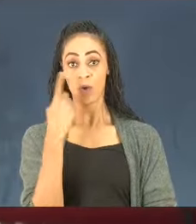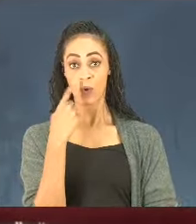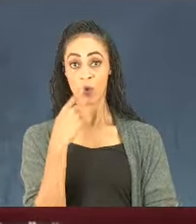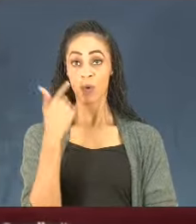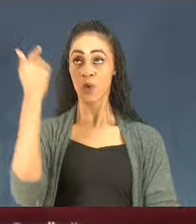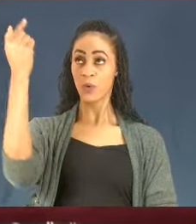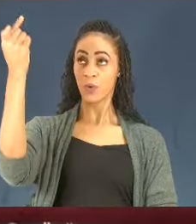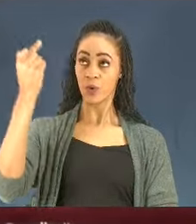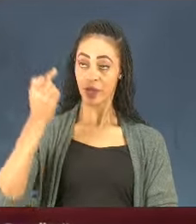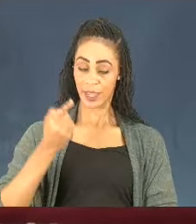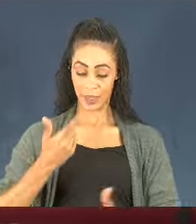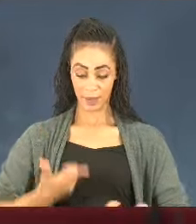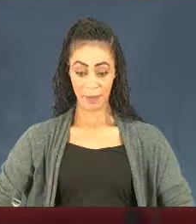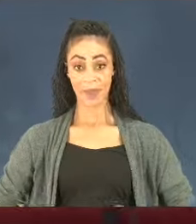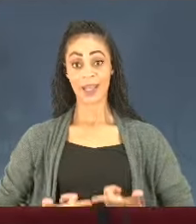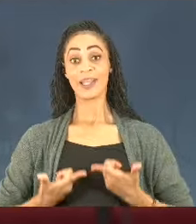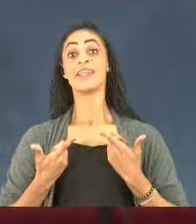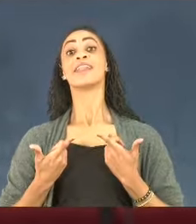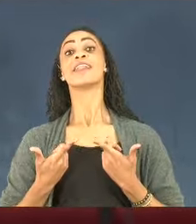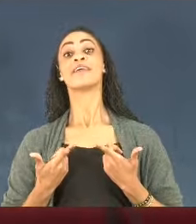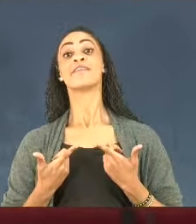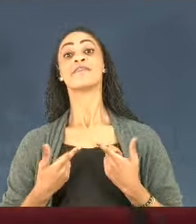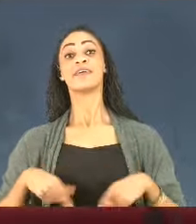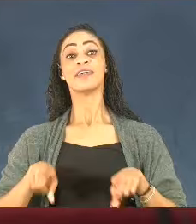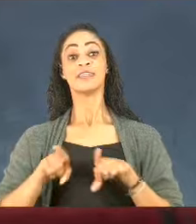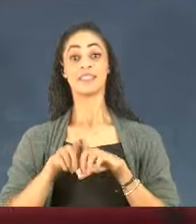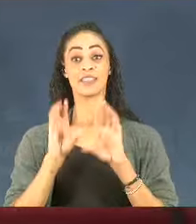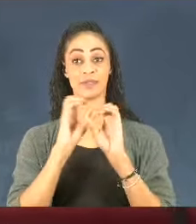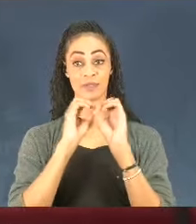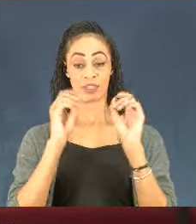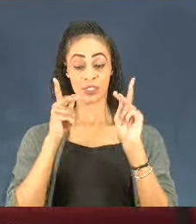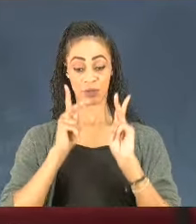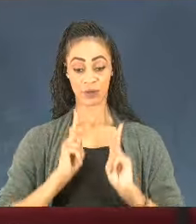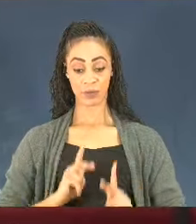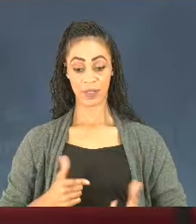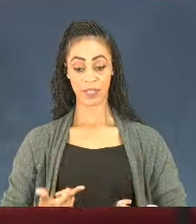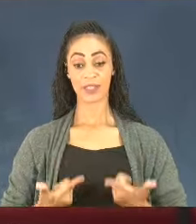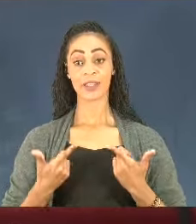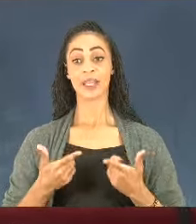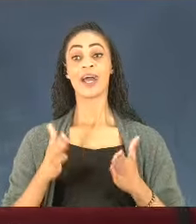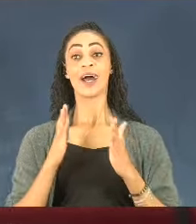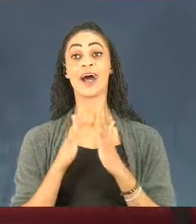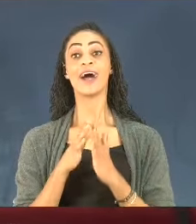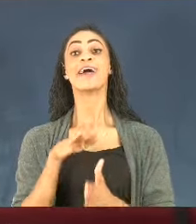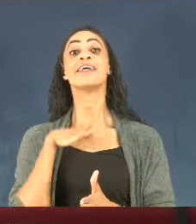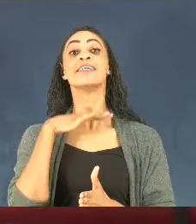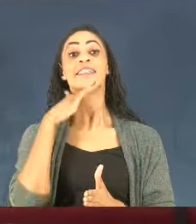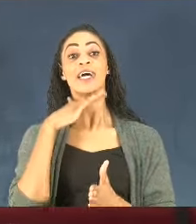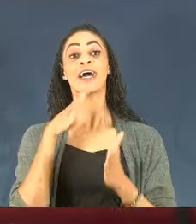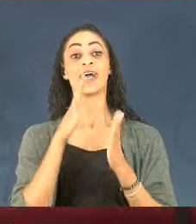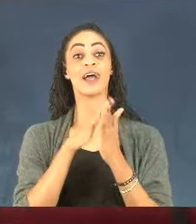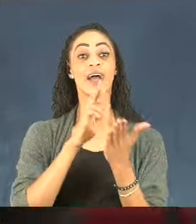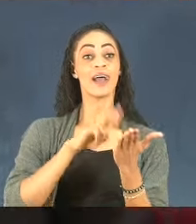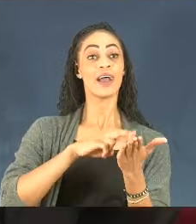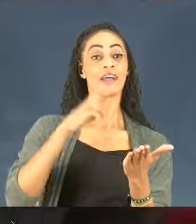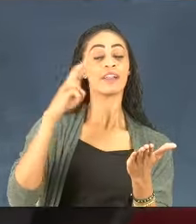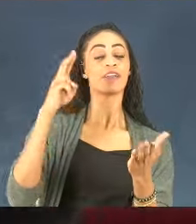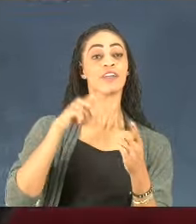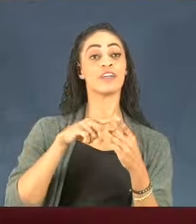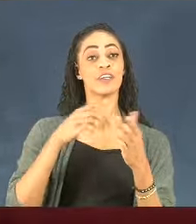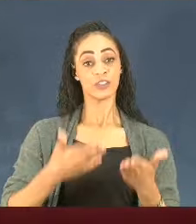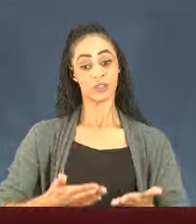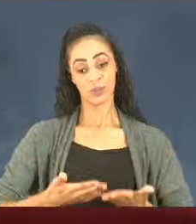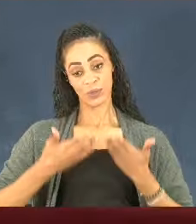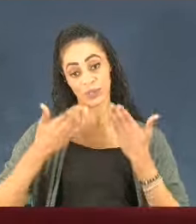the life that none of us have lived. And die the death that we all deserve and resurrect it to give you a